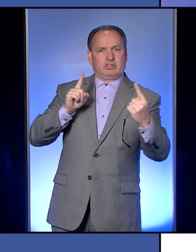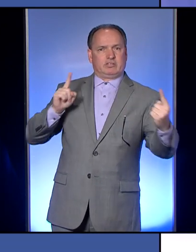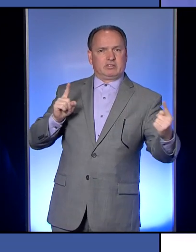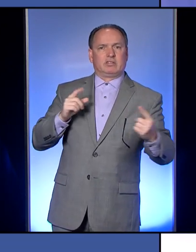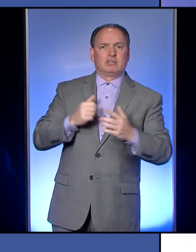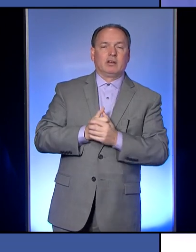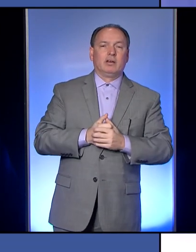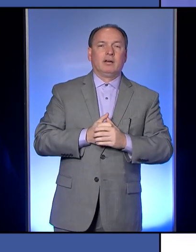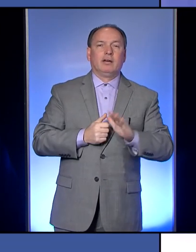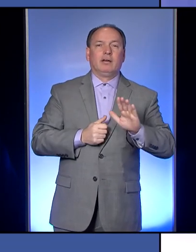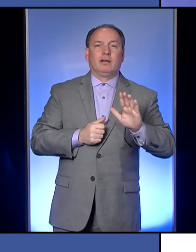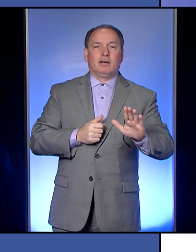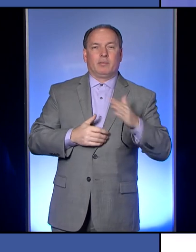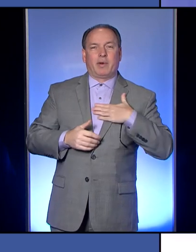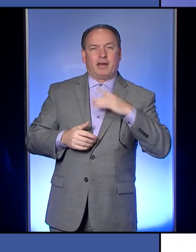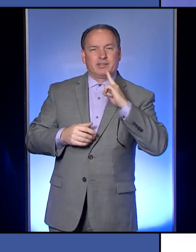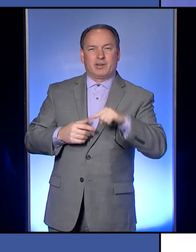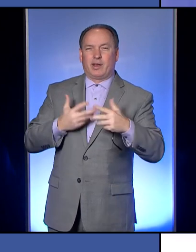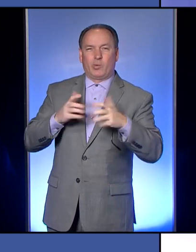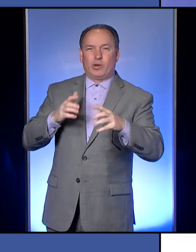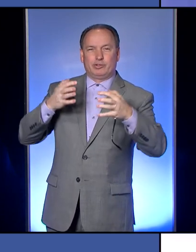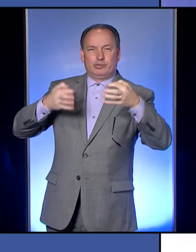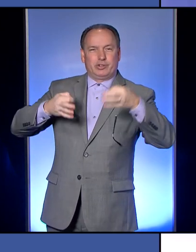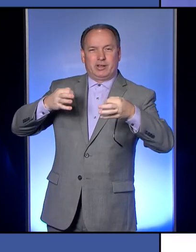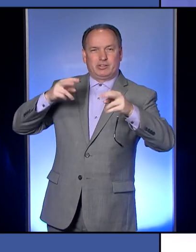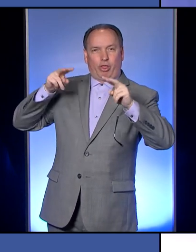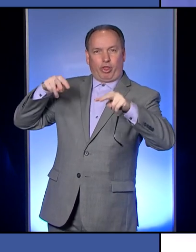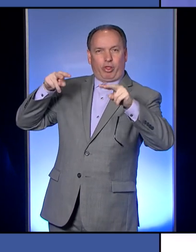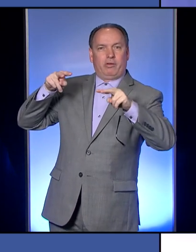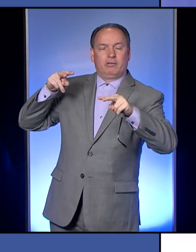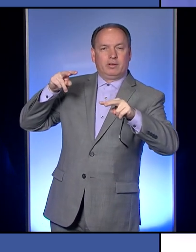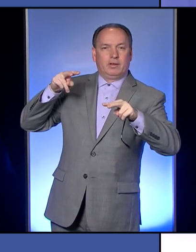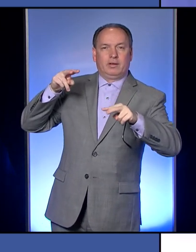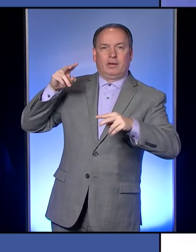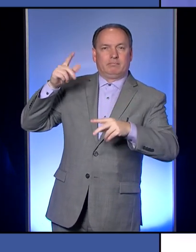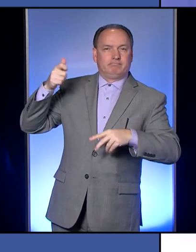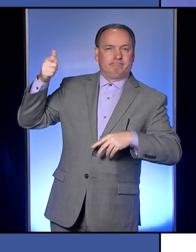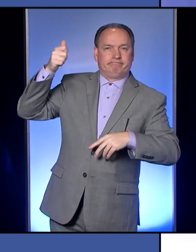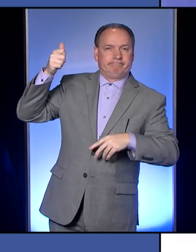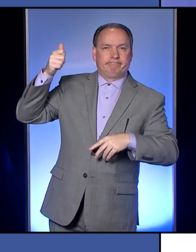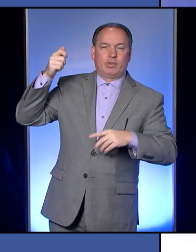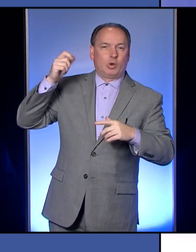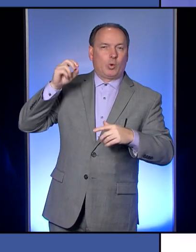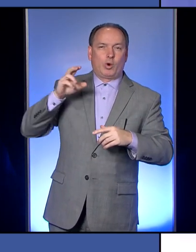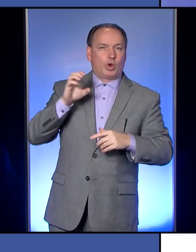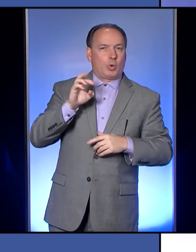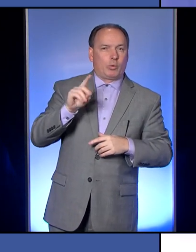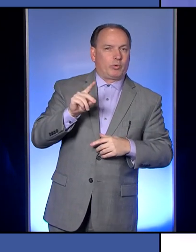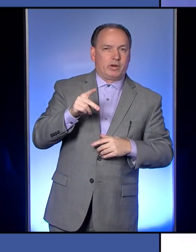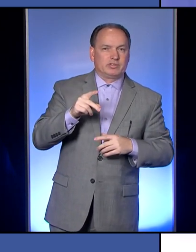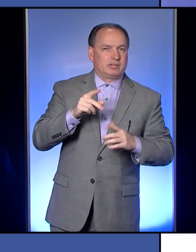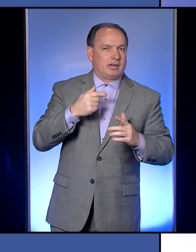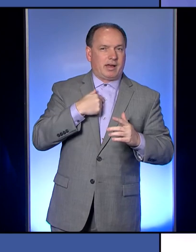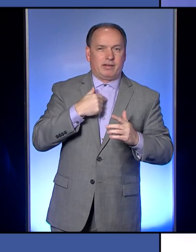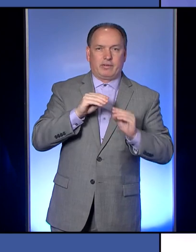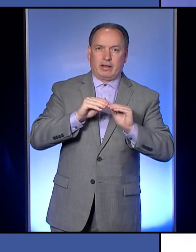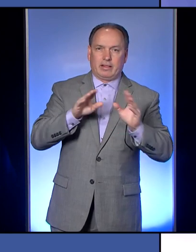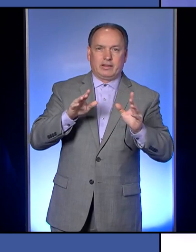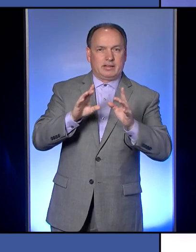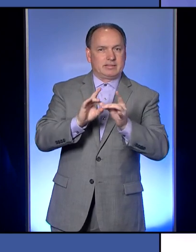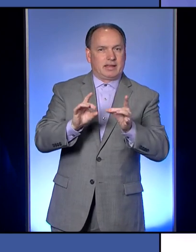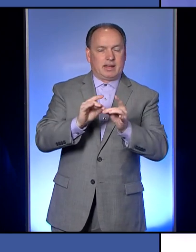judgment on the administration, the DC secretary, or the corporation. I have clearly